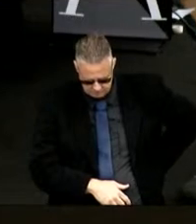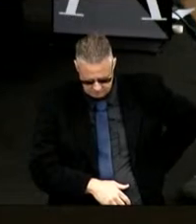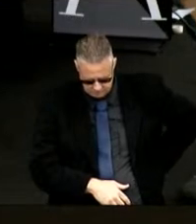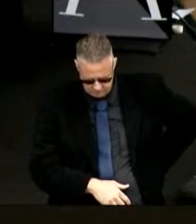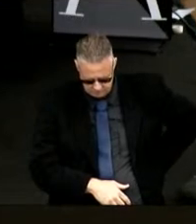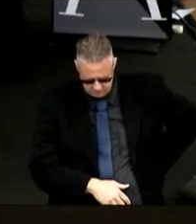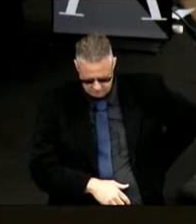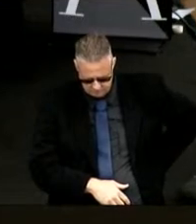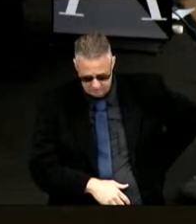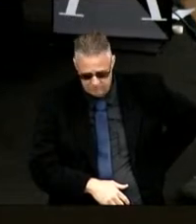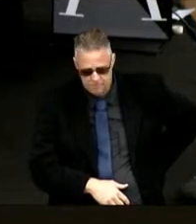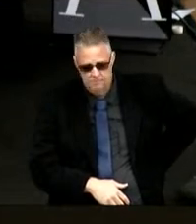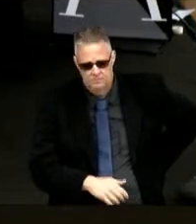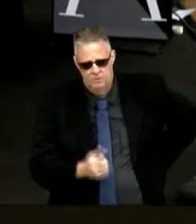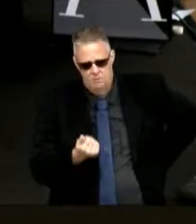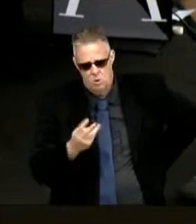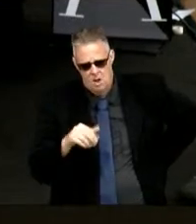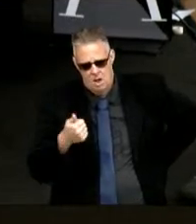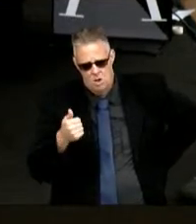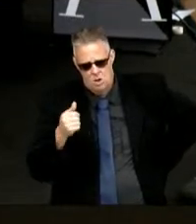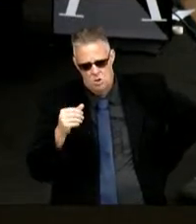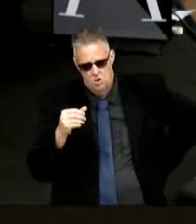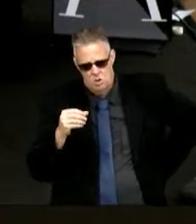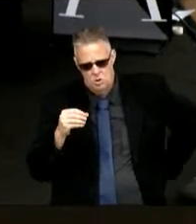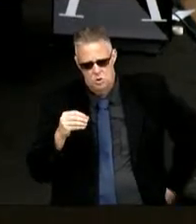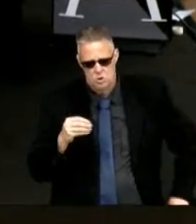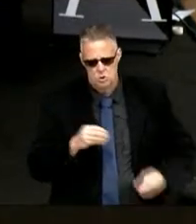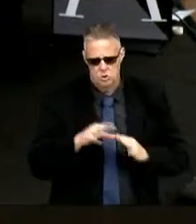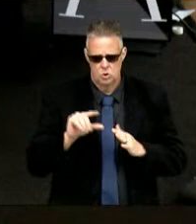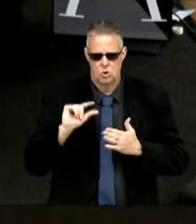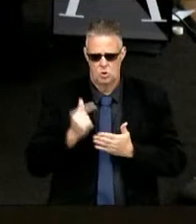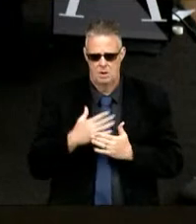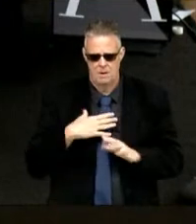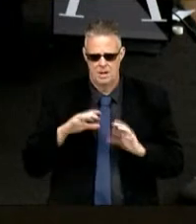There are a couple other students graduating in my